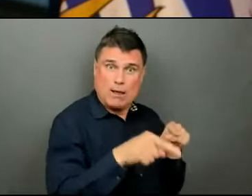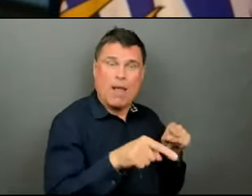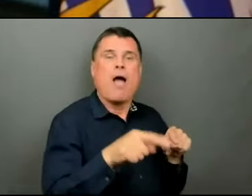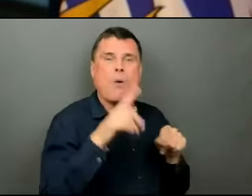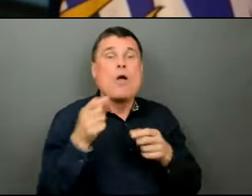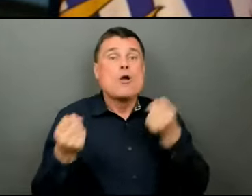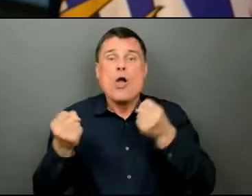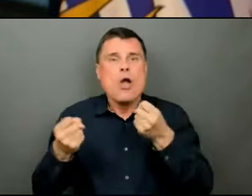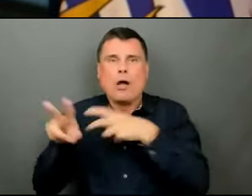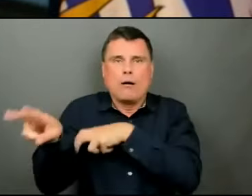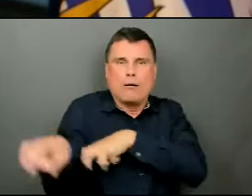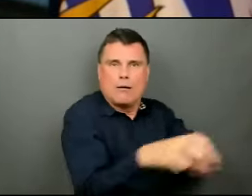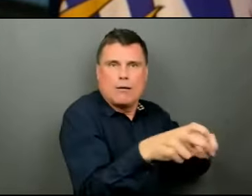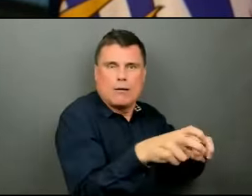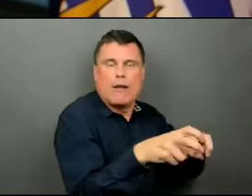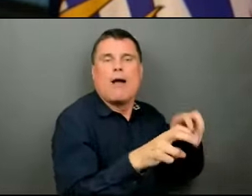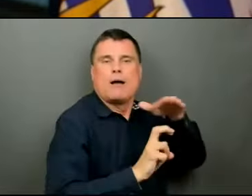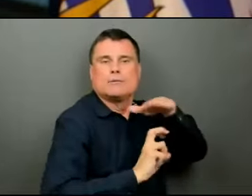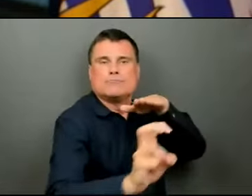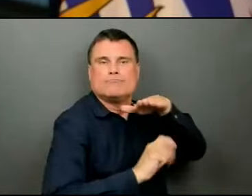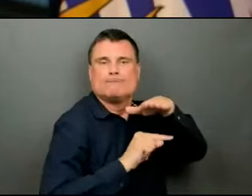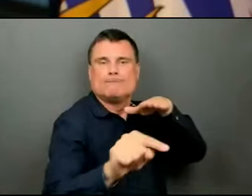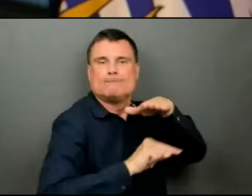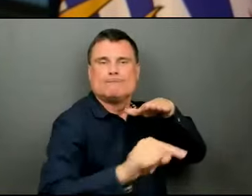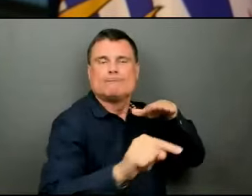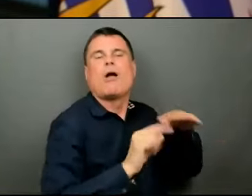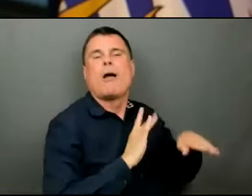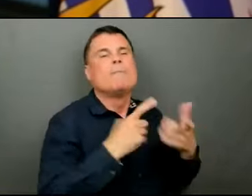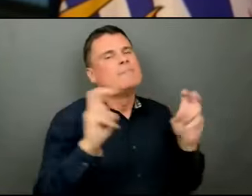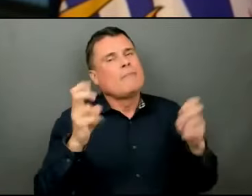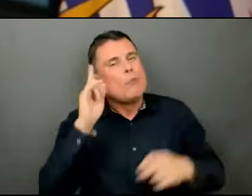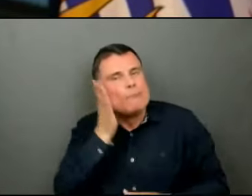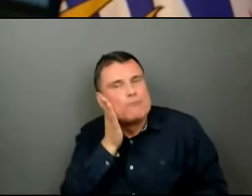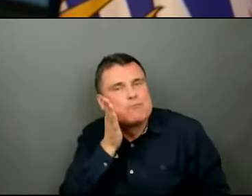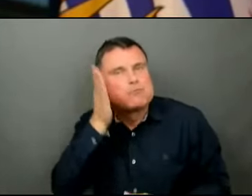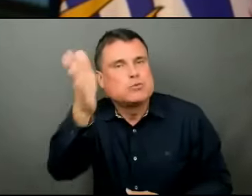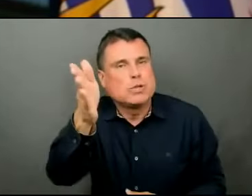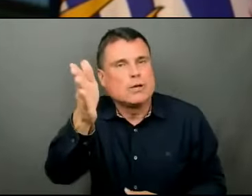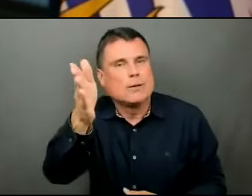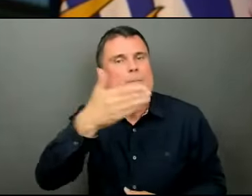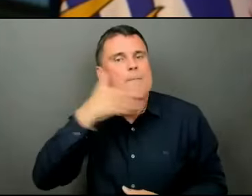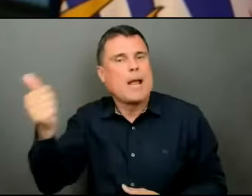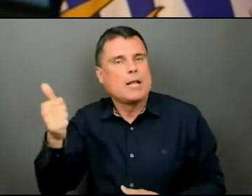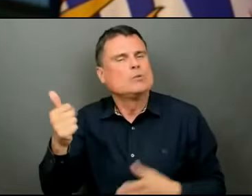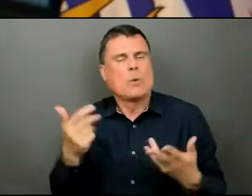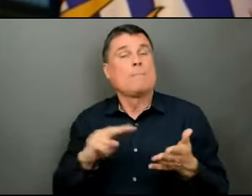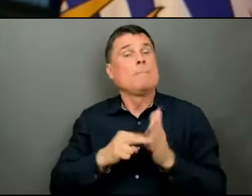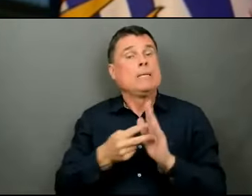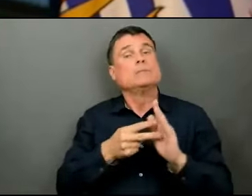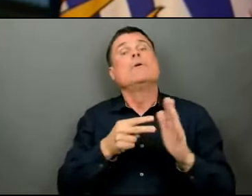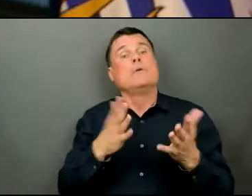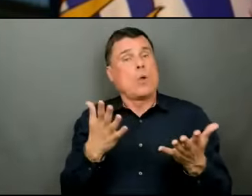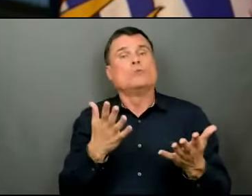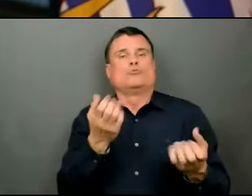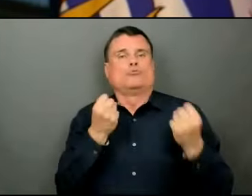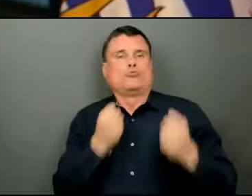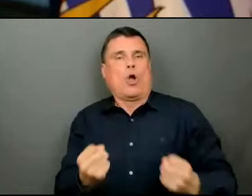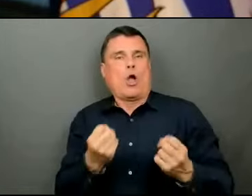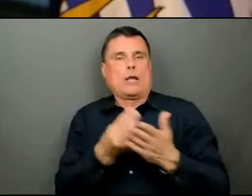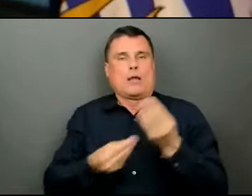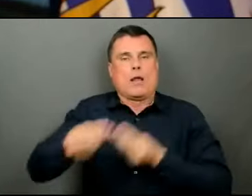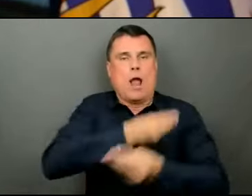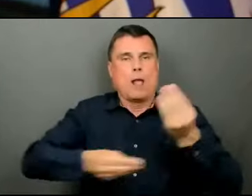We're building for tomorrow. We're modernizing our transportation networks. We're supporting a strong economic recovery, and we're investing in the workforce of